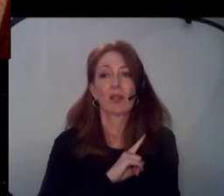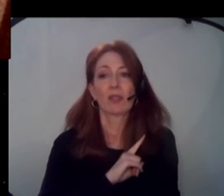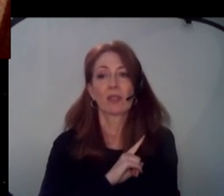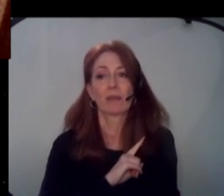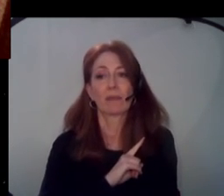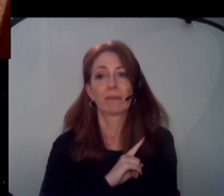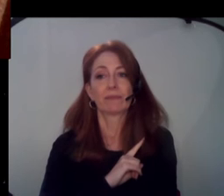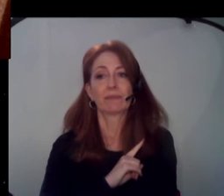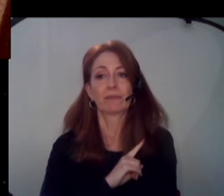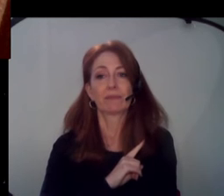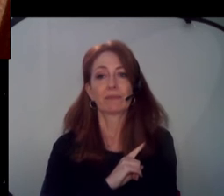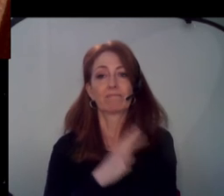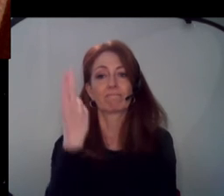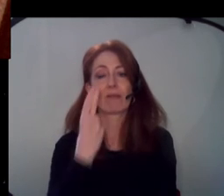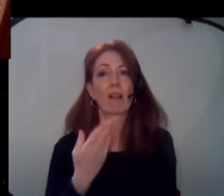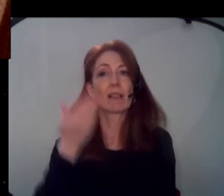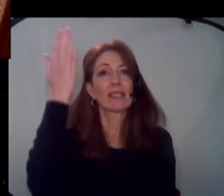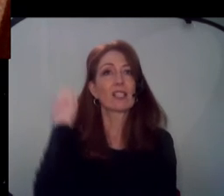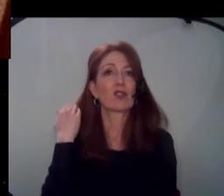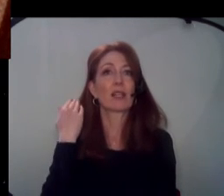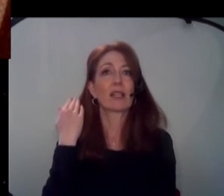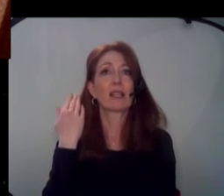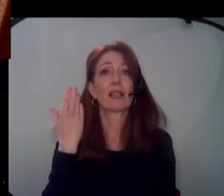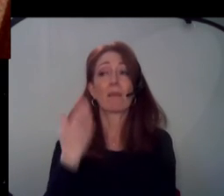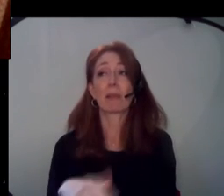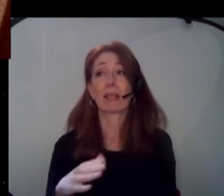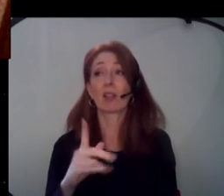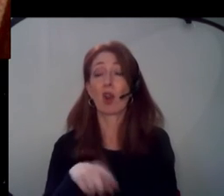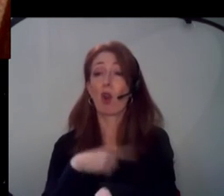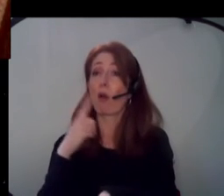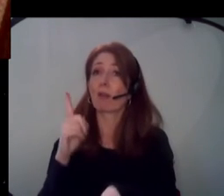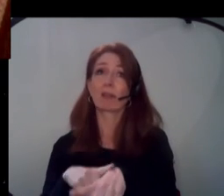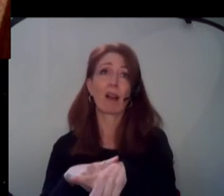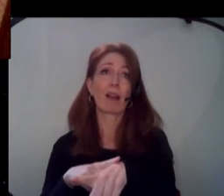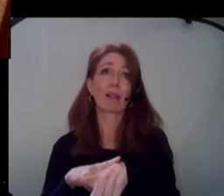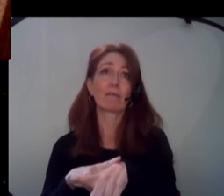because art history has for so long been the domain of men,